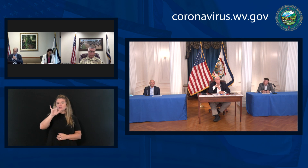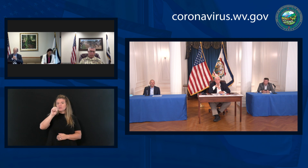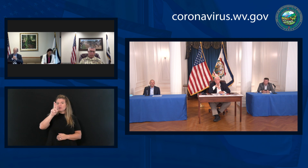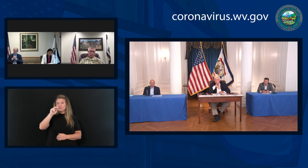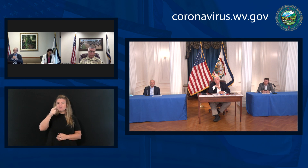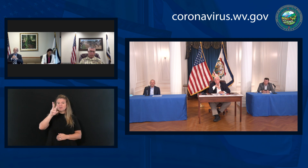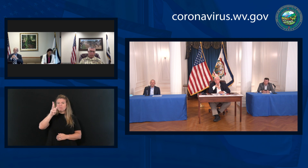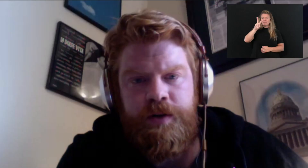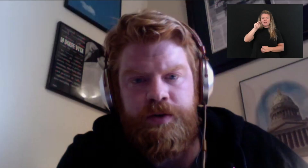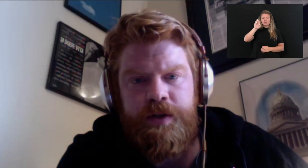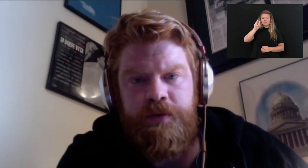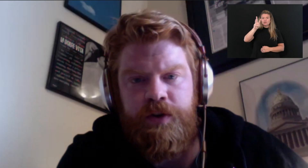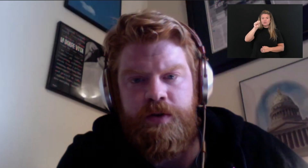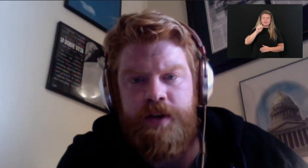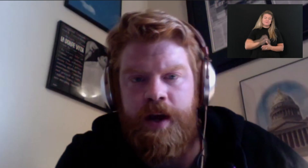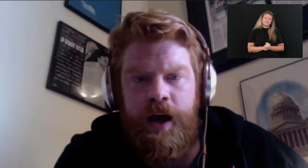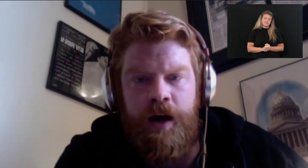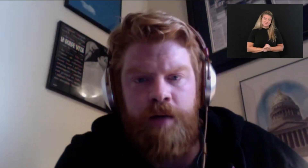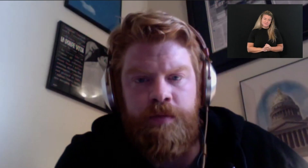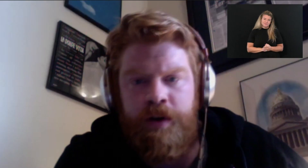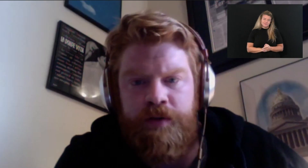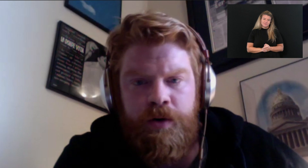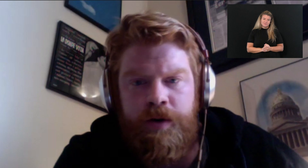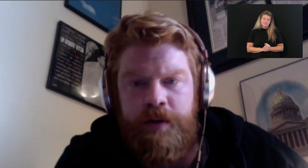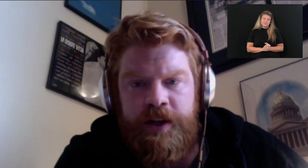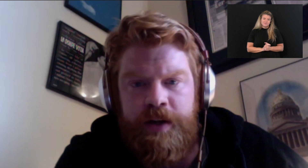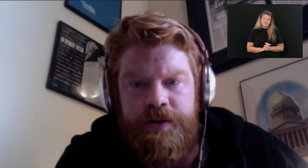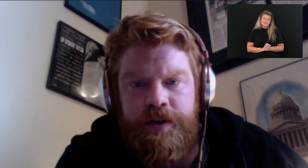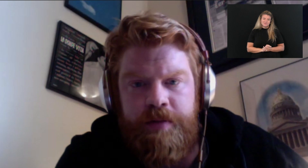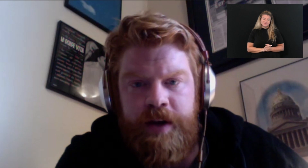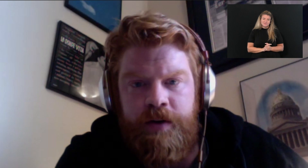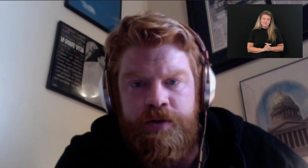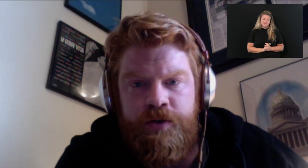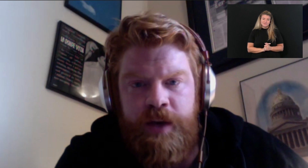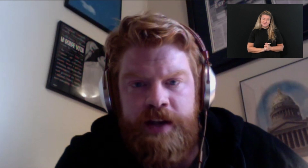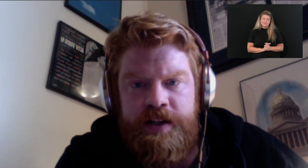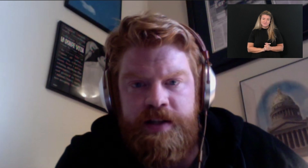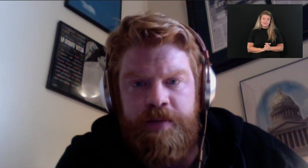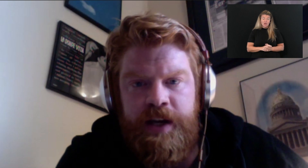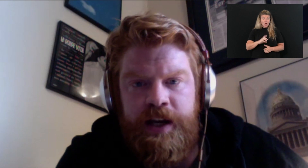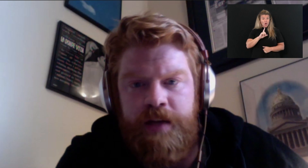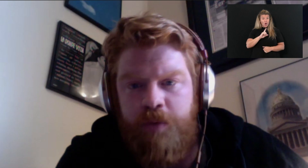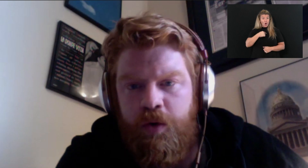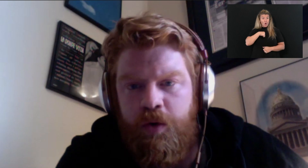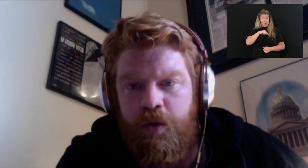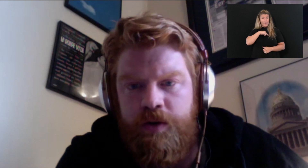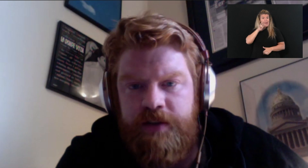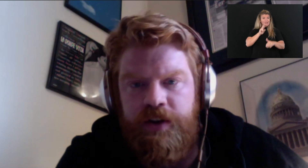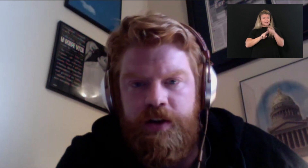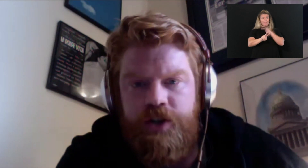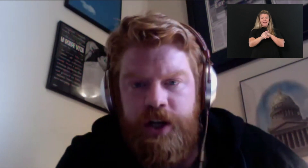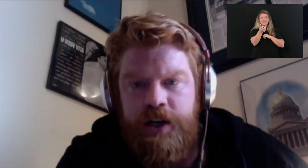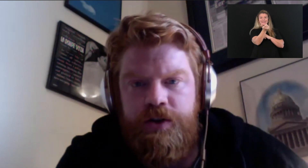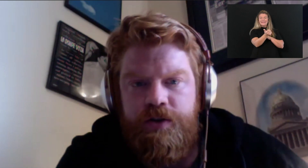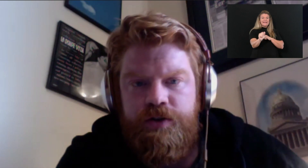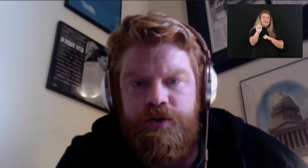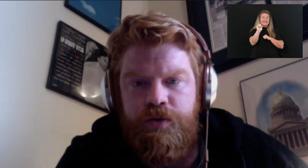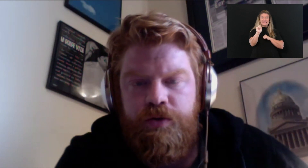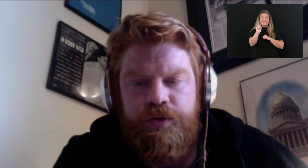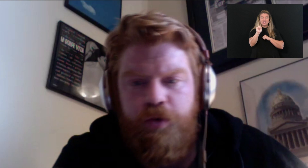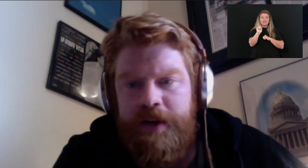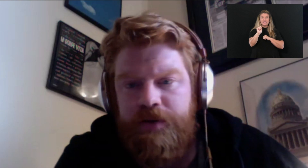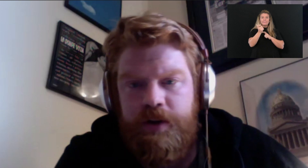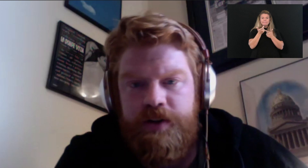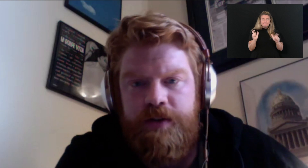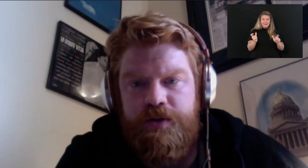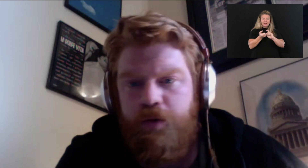Hi, this is Charles Young with WV News. Governor or anybody else on the panel, do we anticipate any more significant changes to the